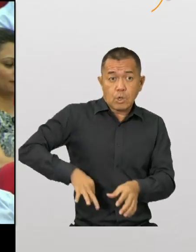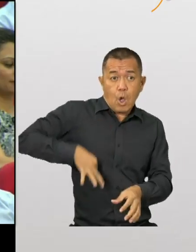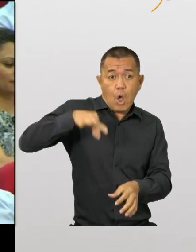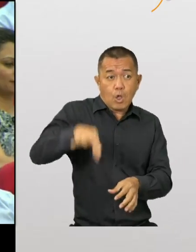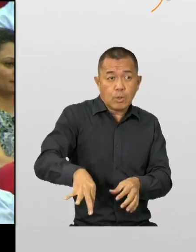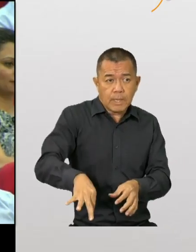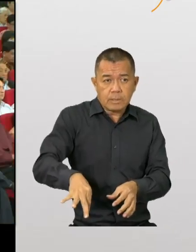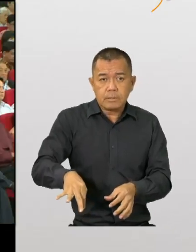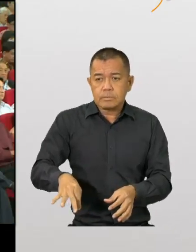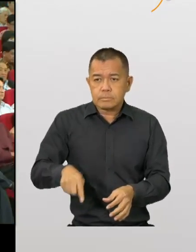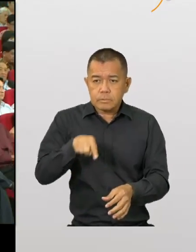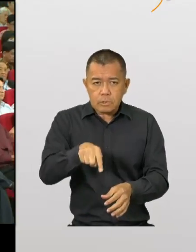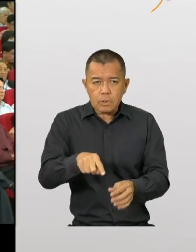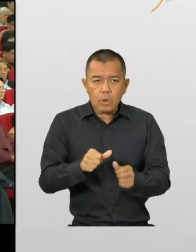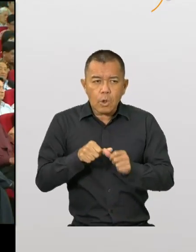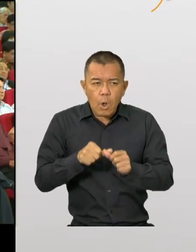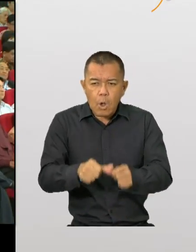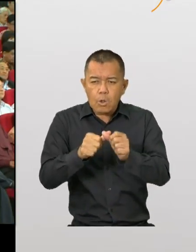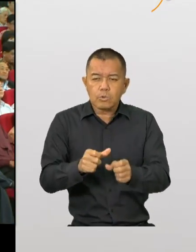independence a success.